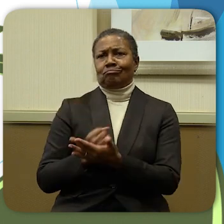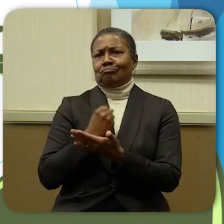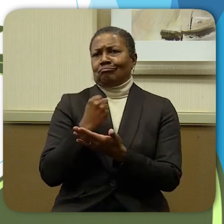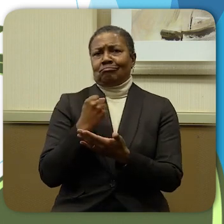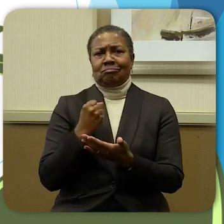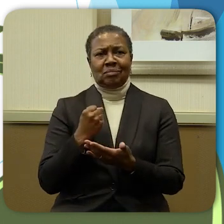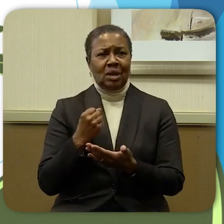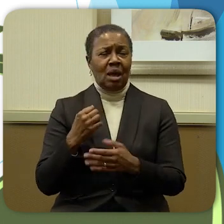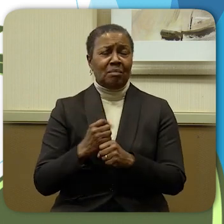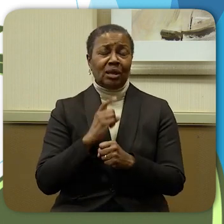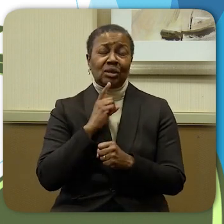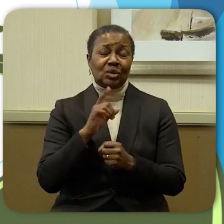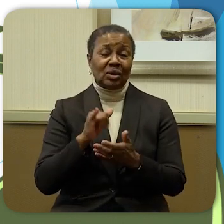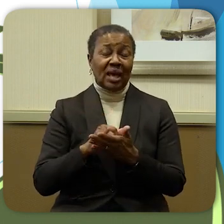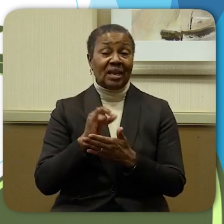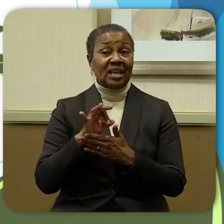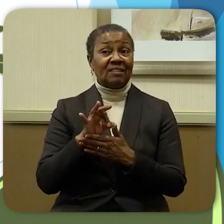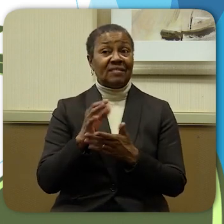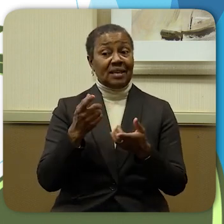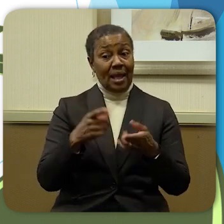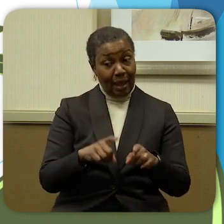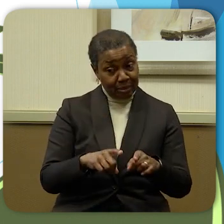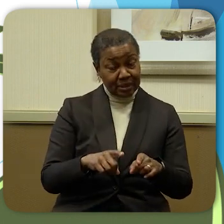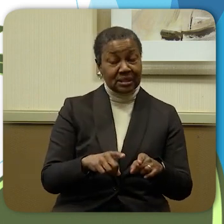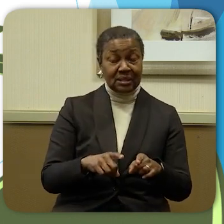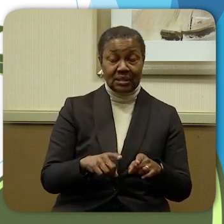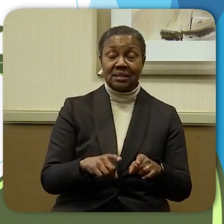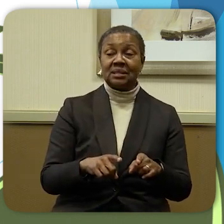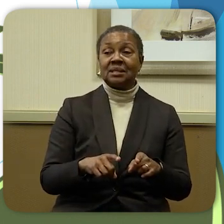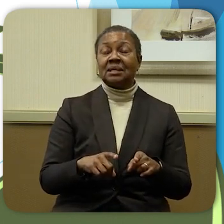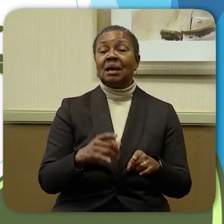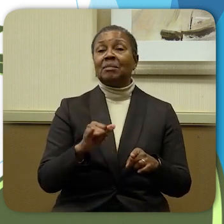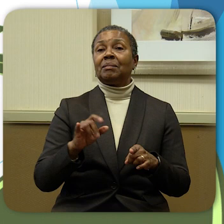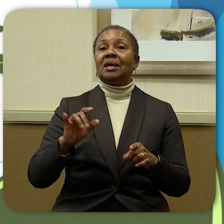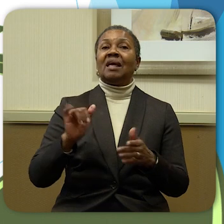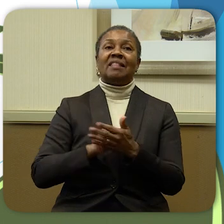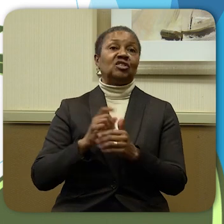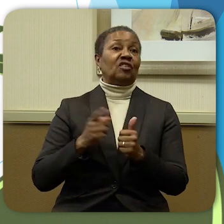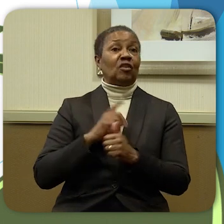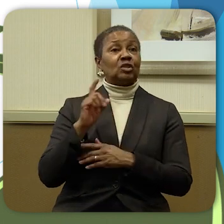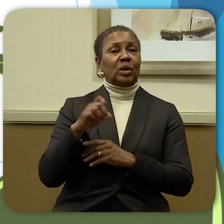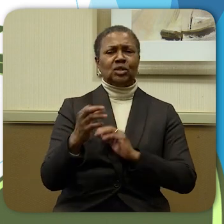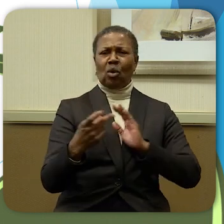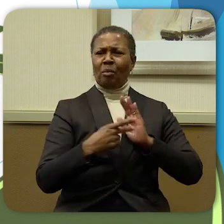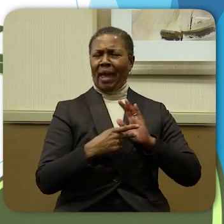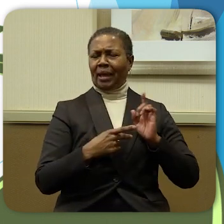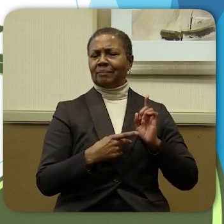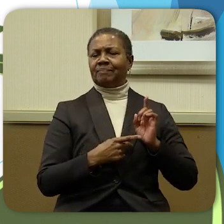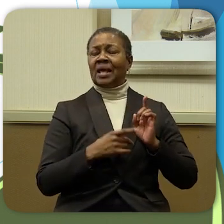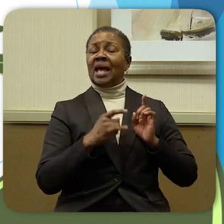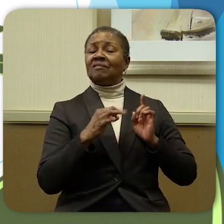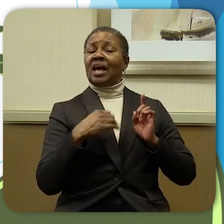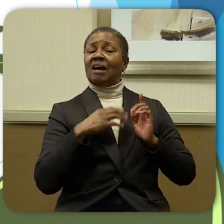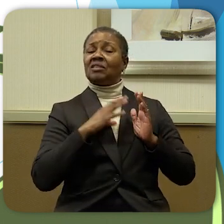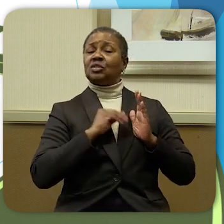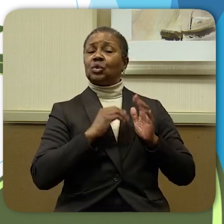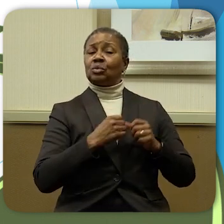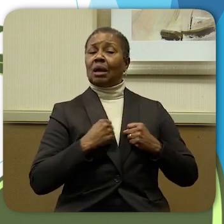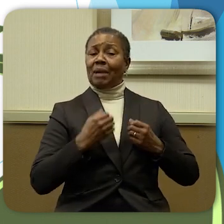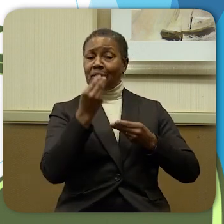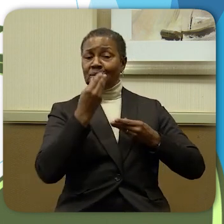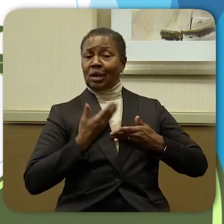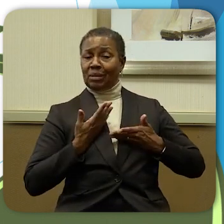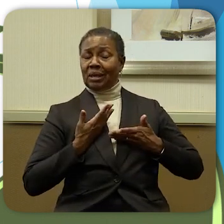sure that if that stuff happens, and so maybe that your first question is to go back and say, if I have a student come out to